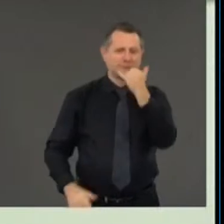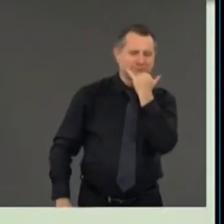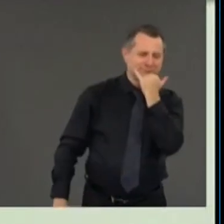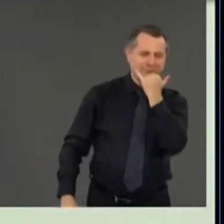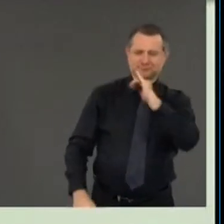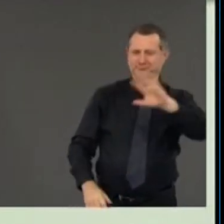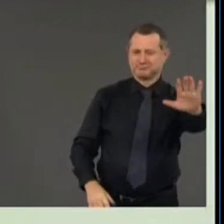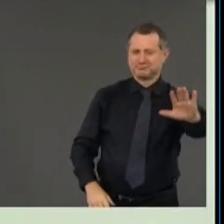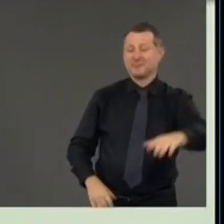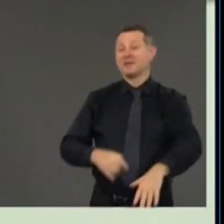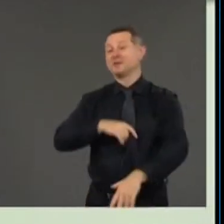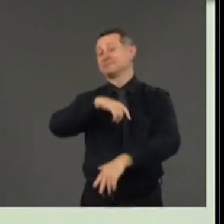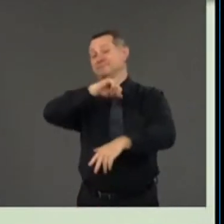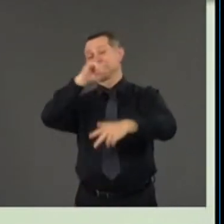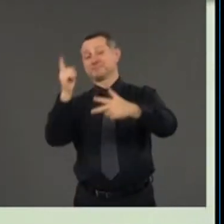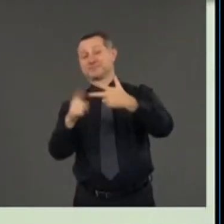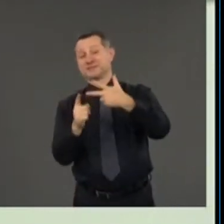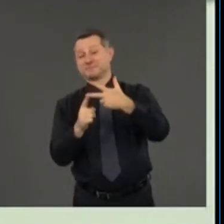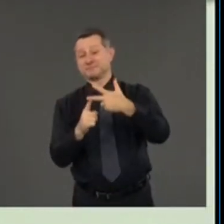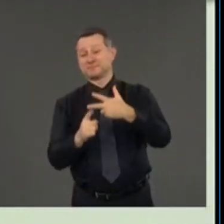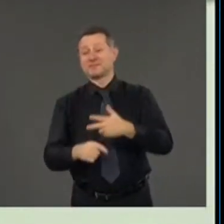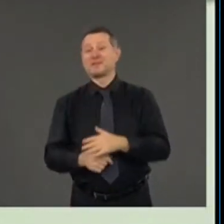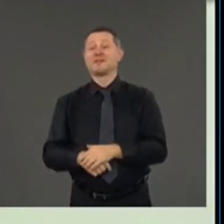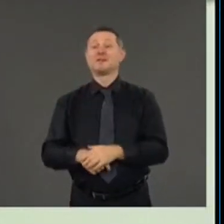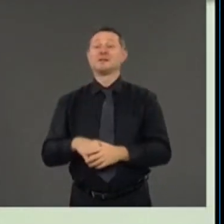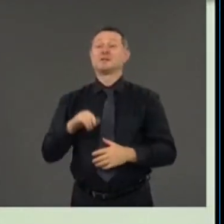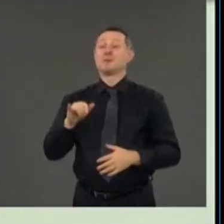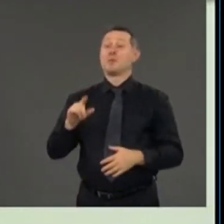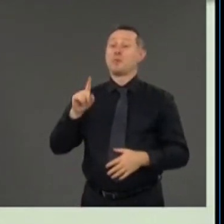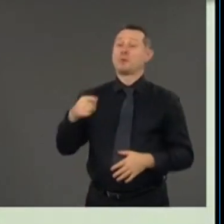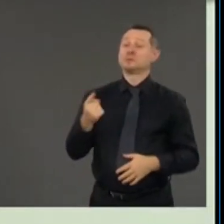just mention is that this is also an international issue.